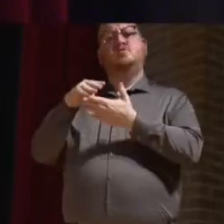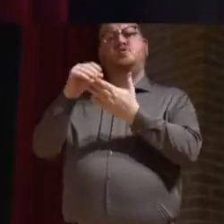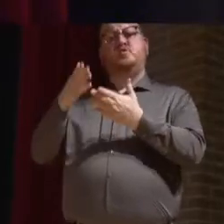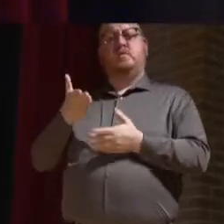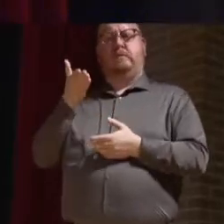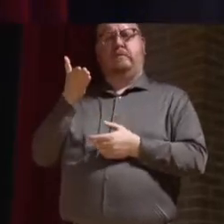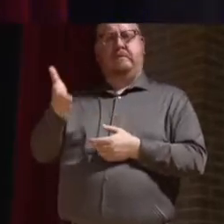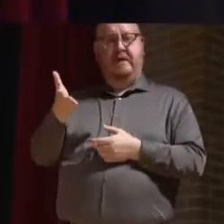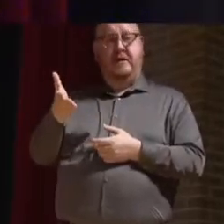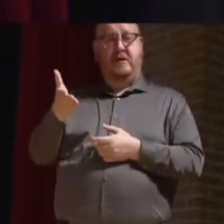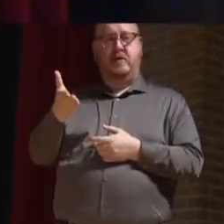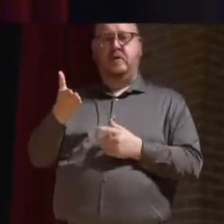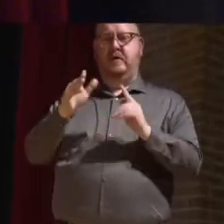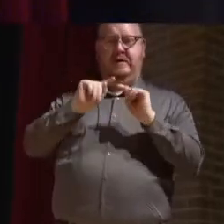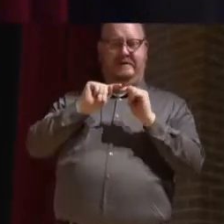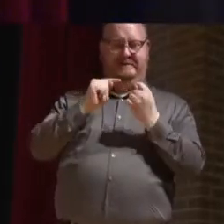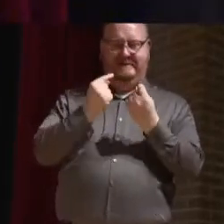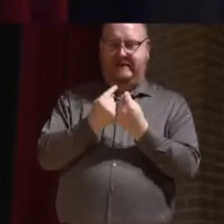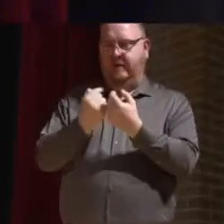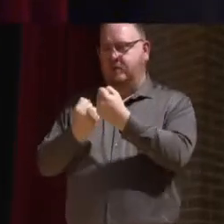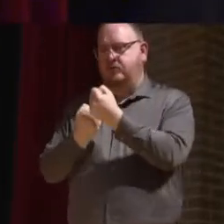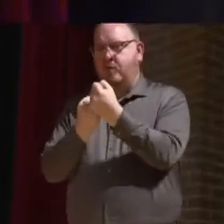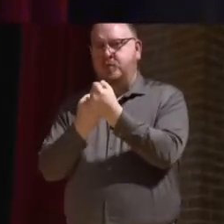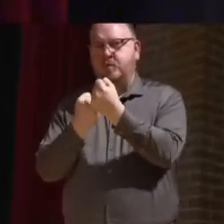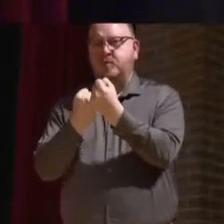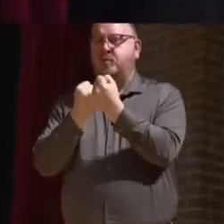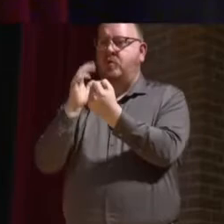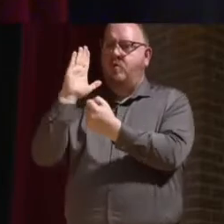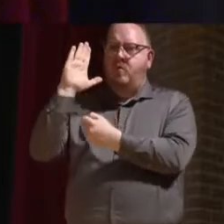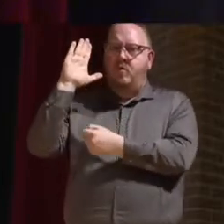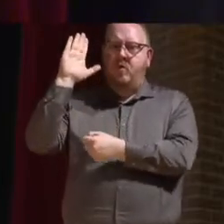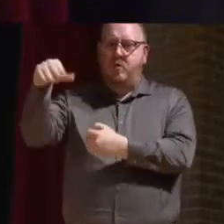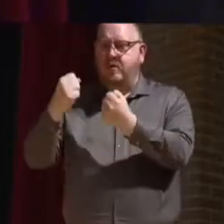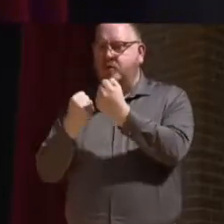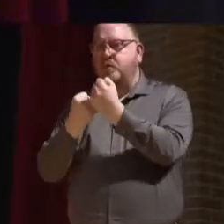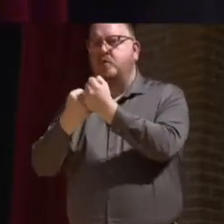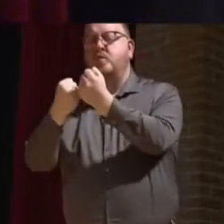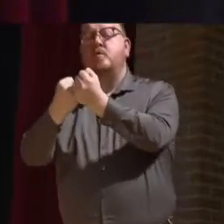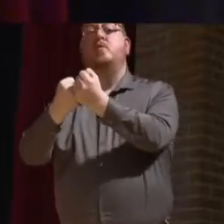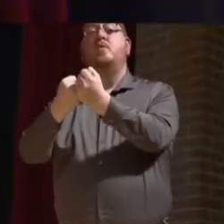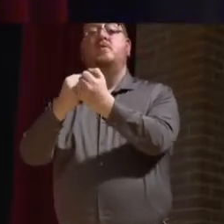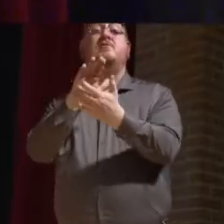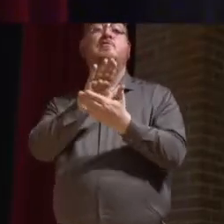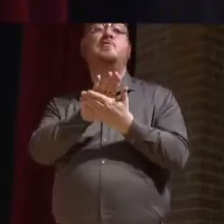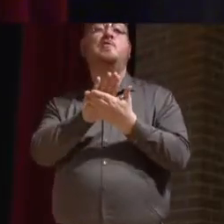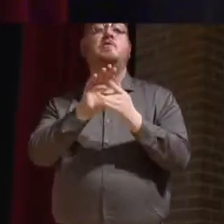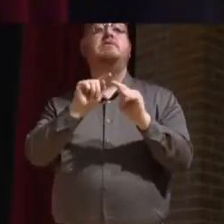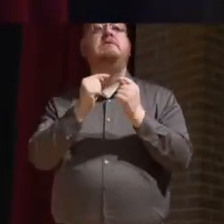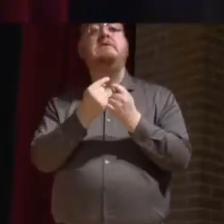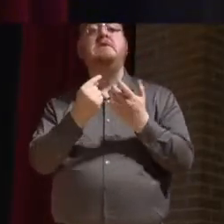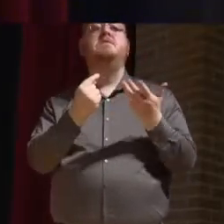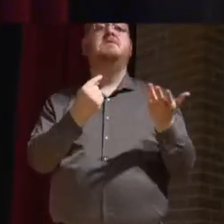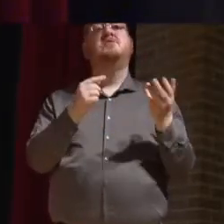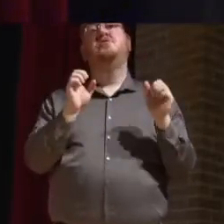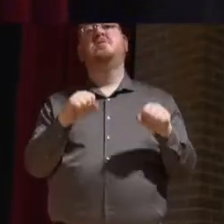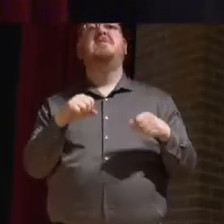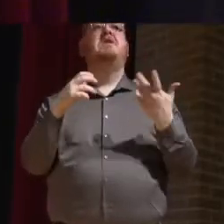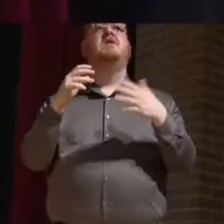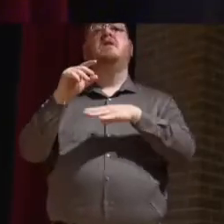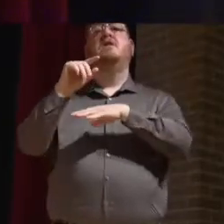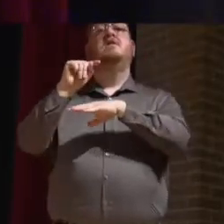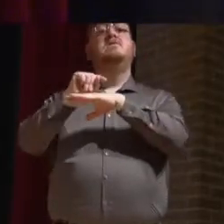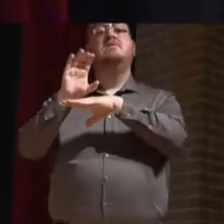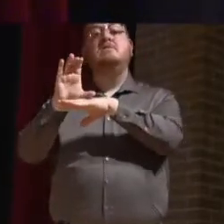and a team is working to support that transition for the student, that sometimes school teams, including teacher